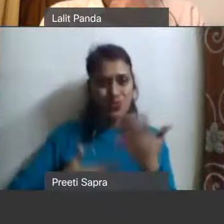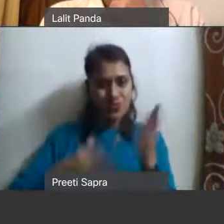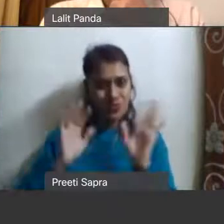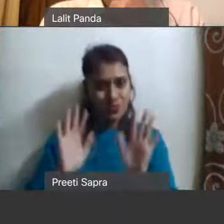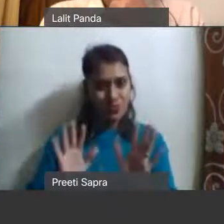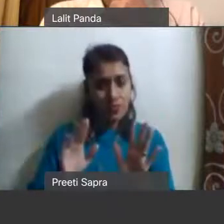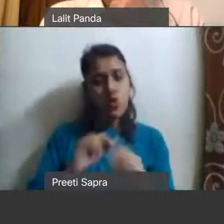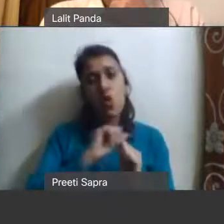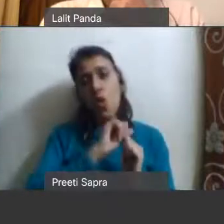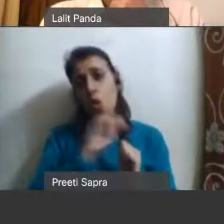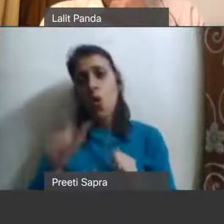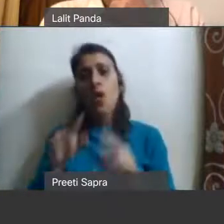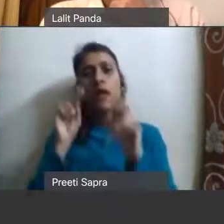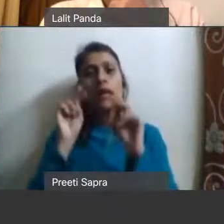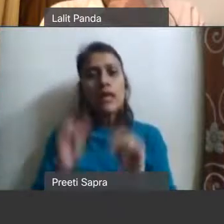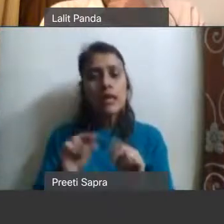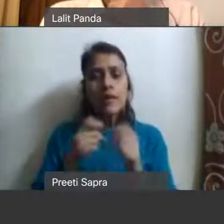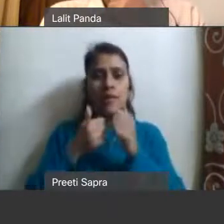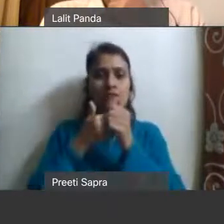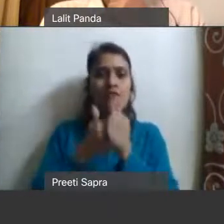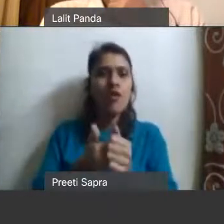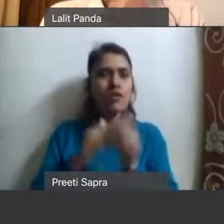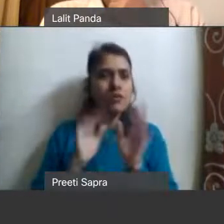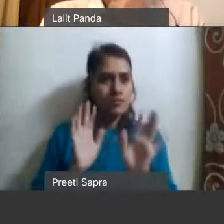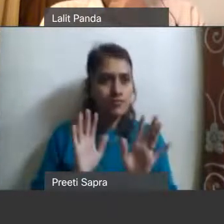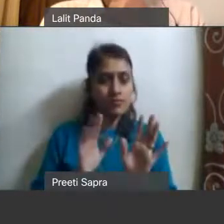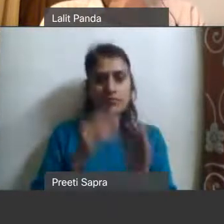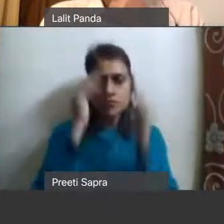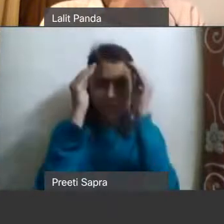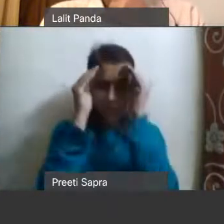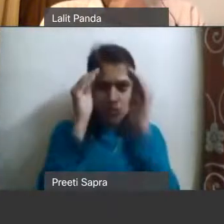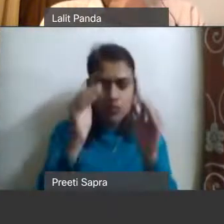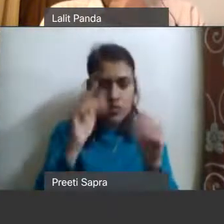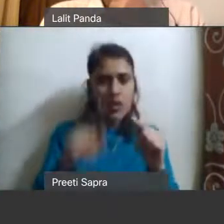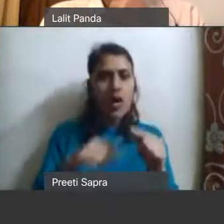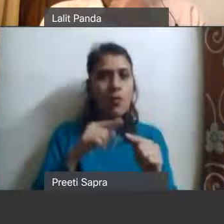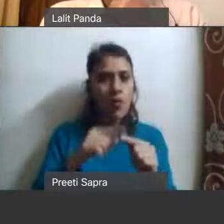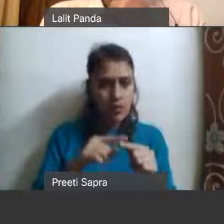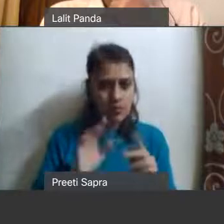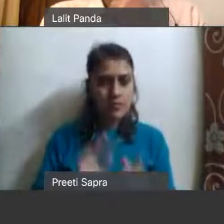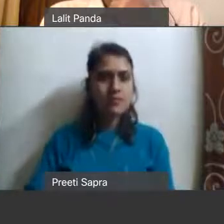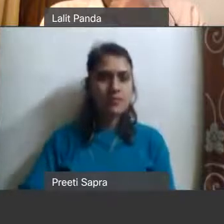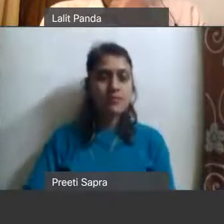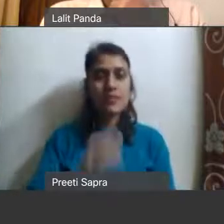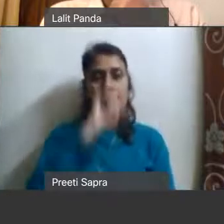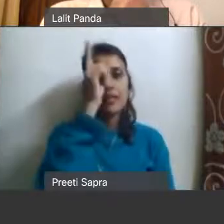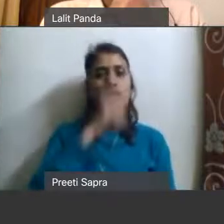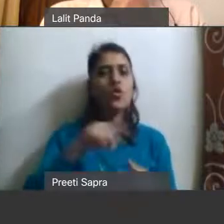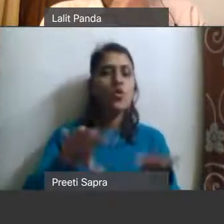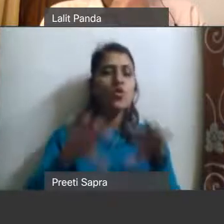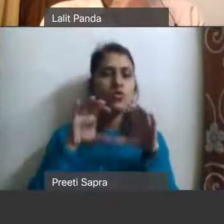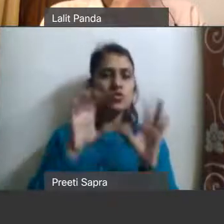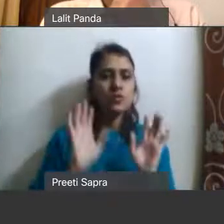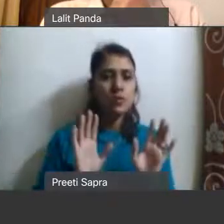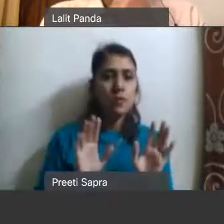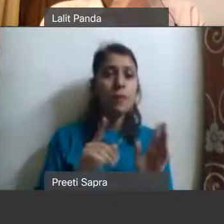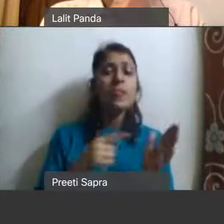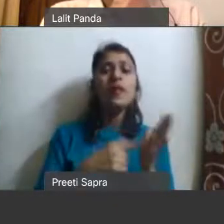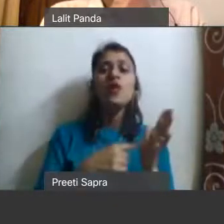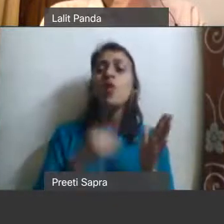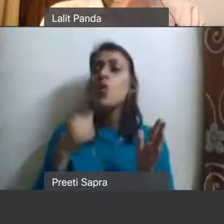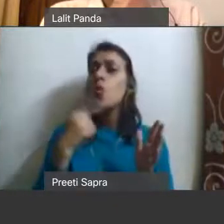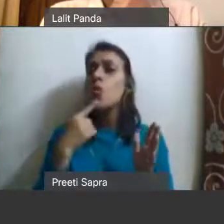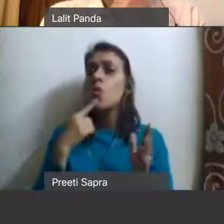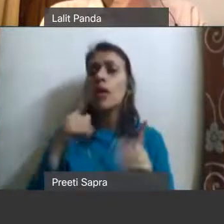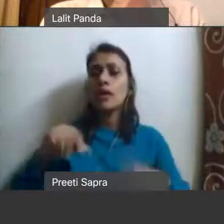require all of us, and courts in particular, to consider the problem of alienage under the Indian Constitution. What are non-citizens?